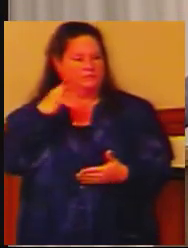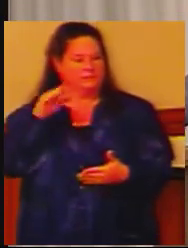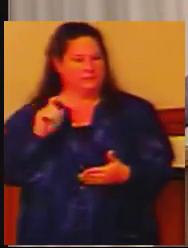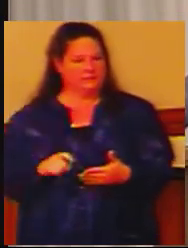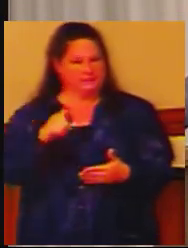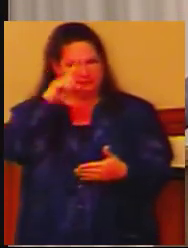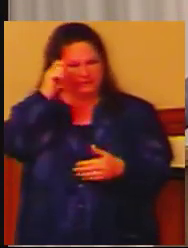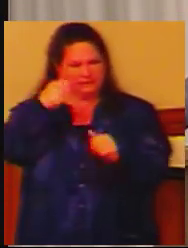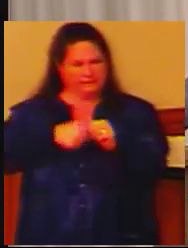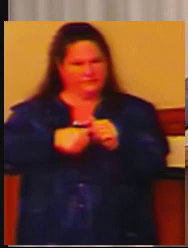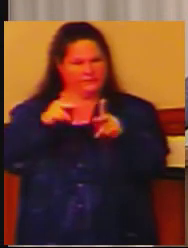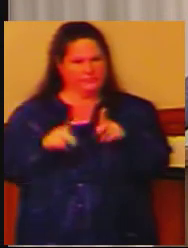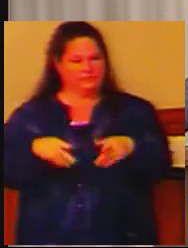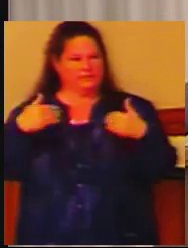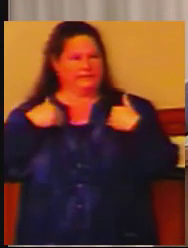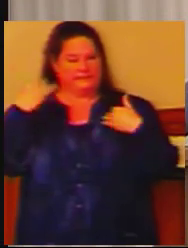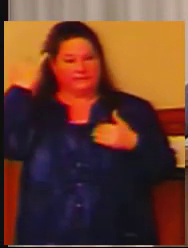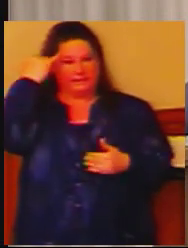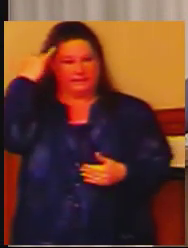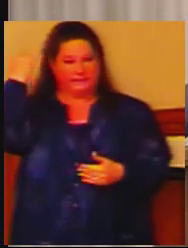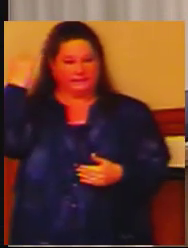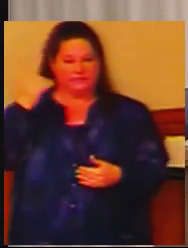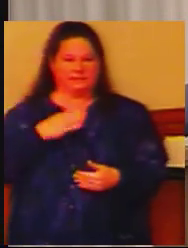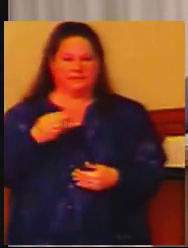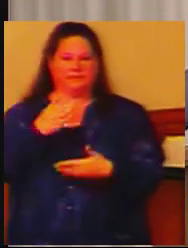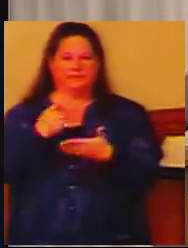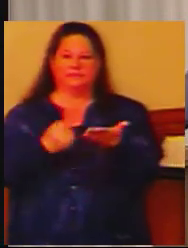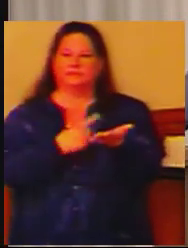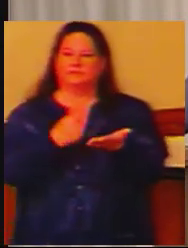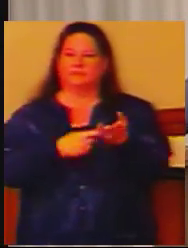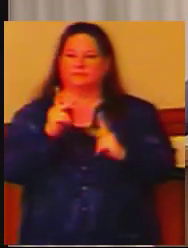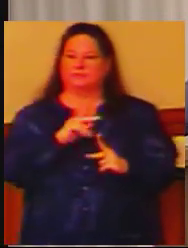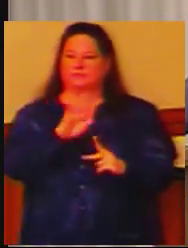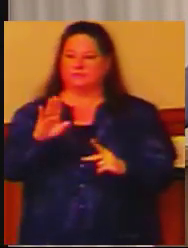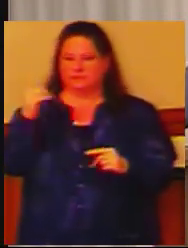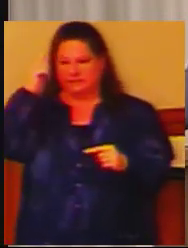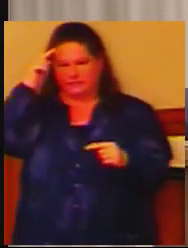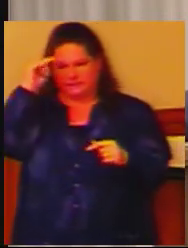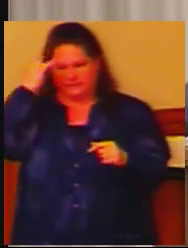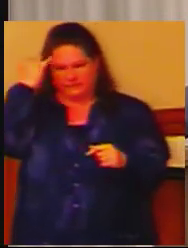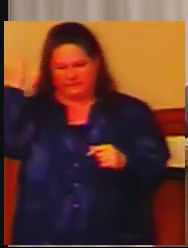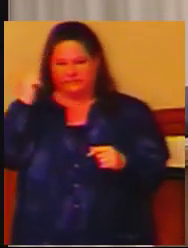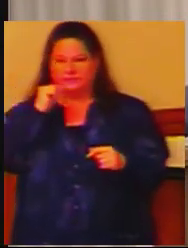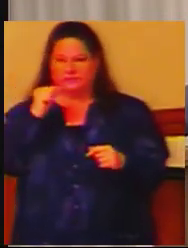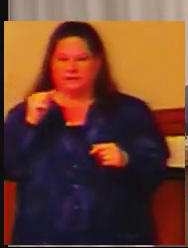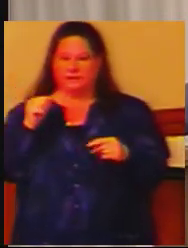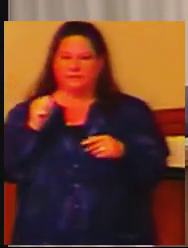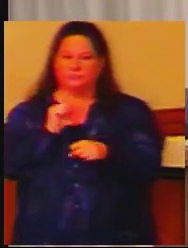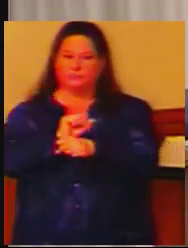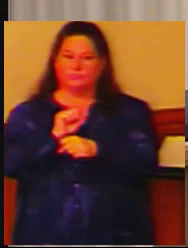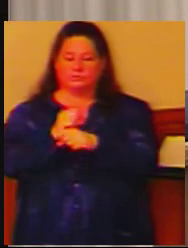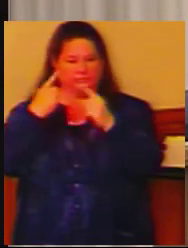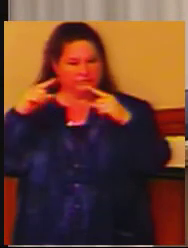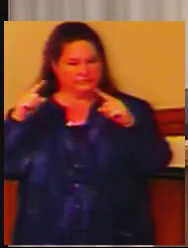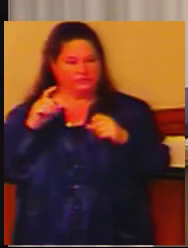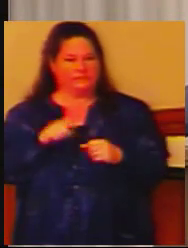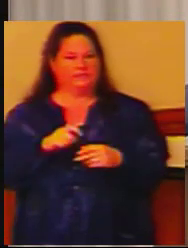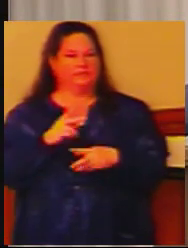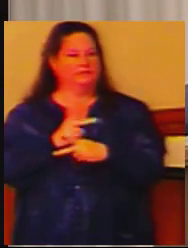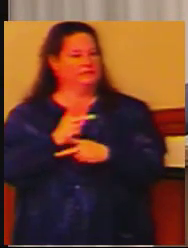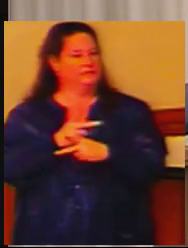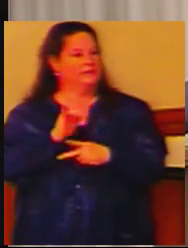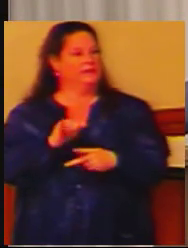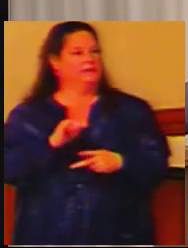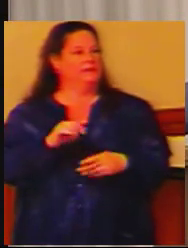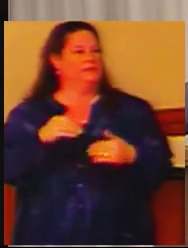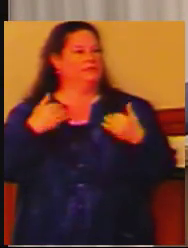because everybody's got ideas. And then sometimes everybody's ideas don't work, and you have to work through it. We are given